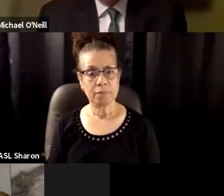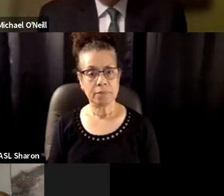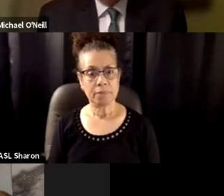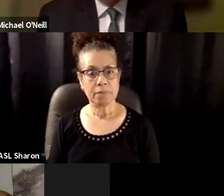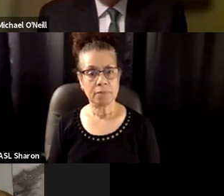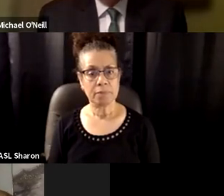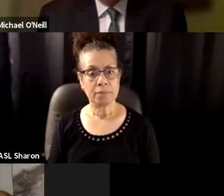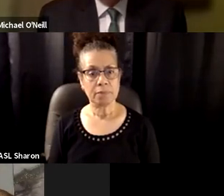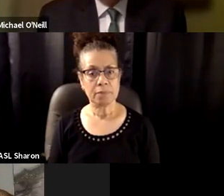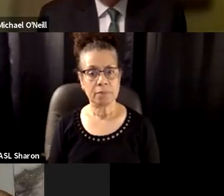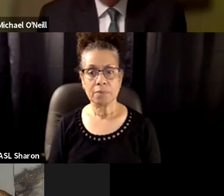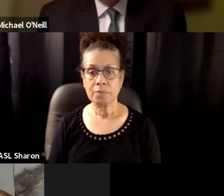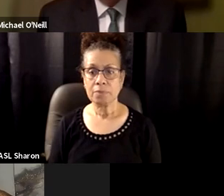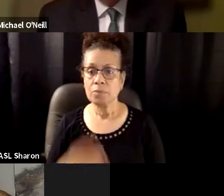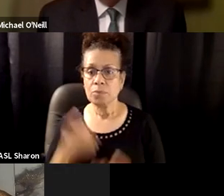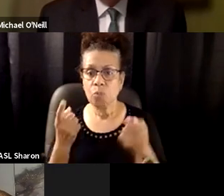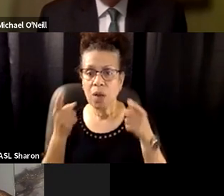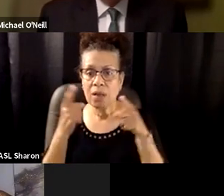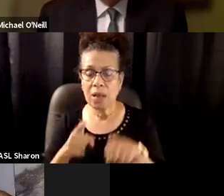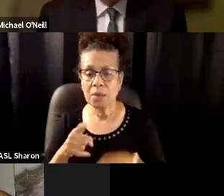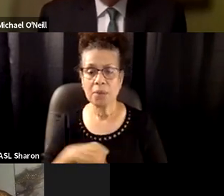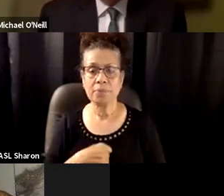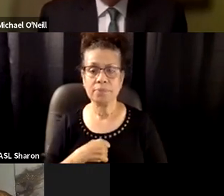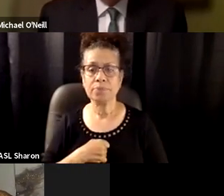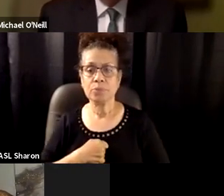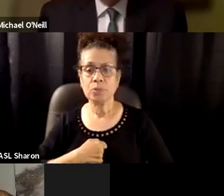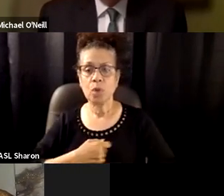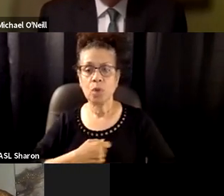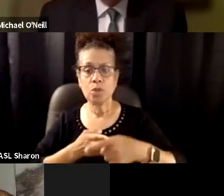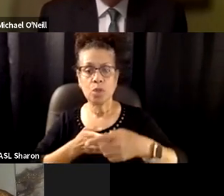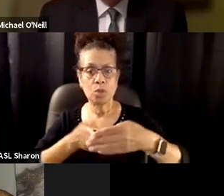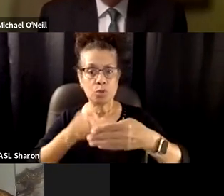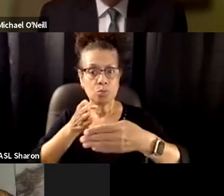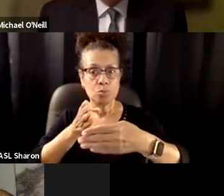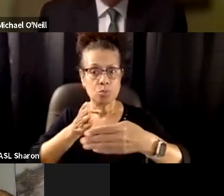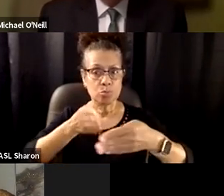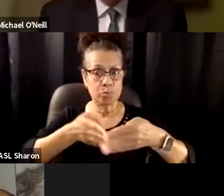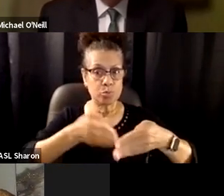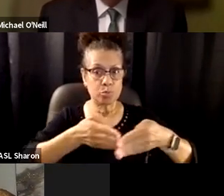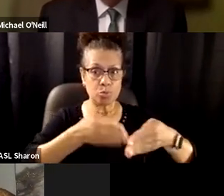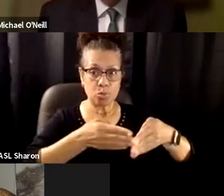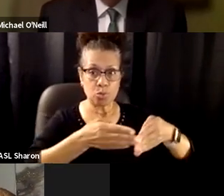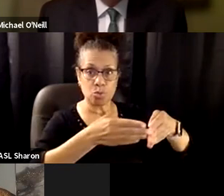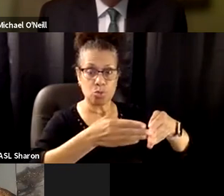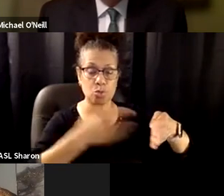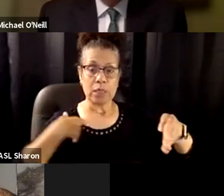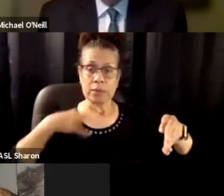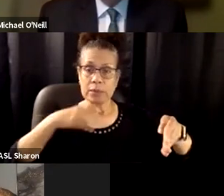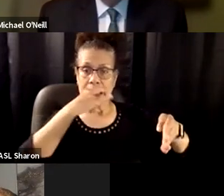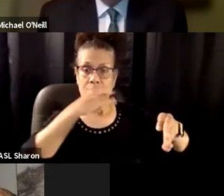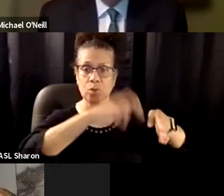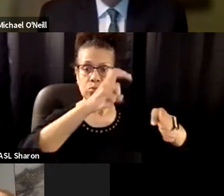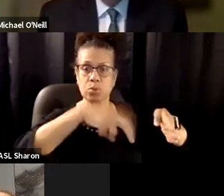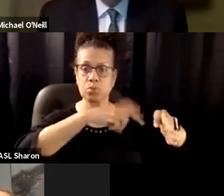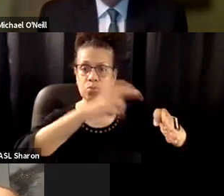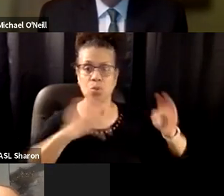my kids were dropped off in a corner of one of the streets in boston with no adult and presence